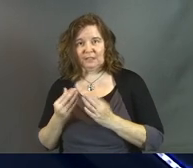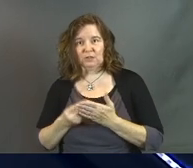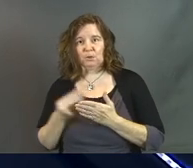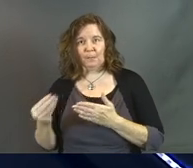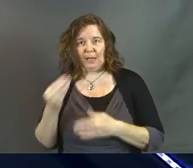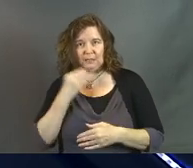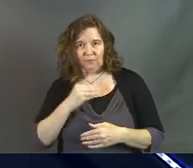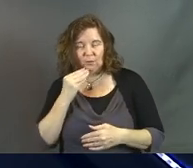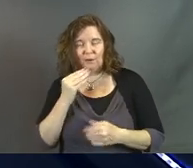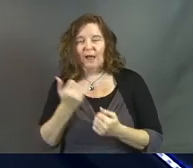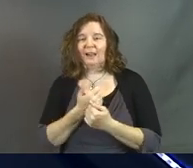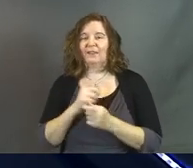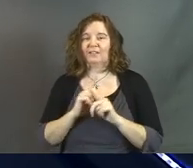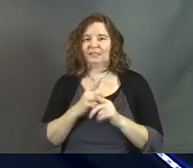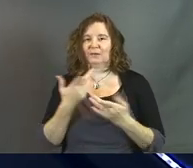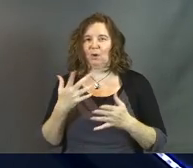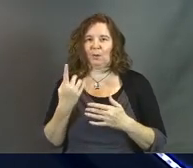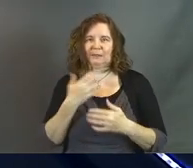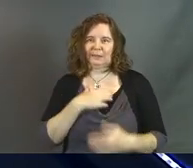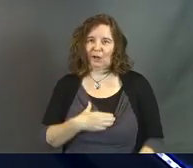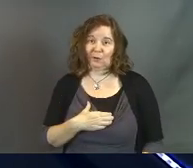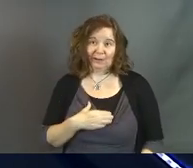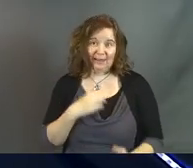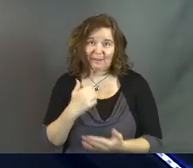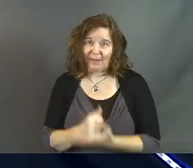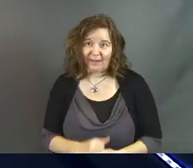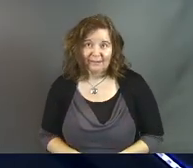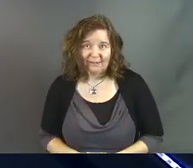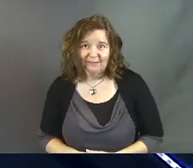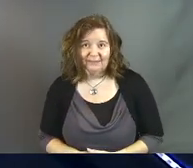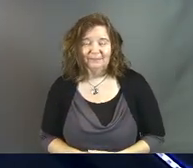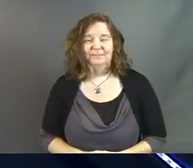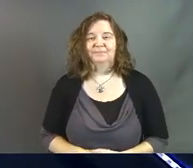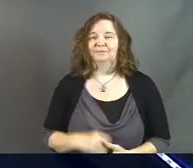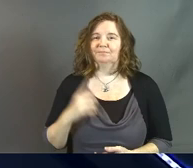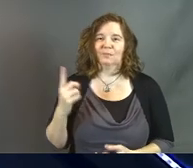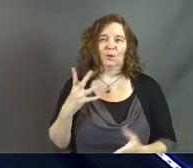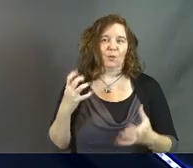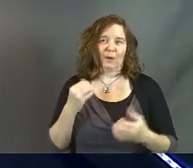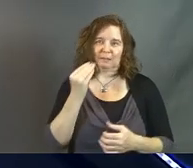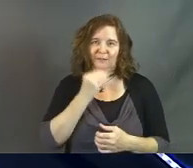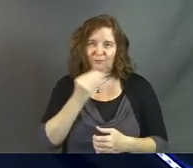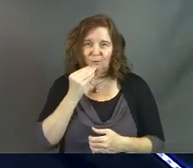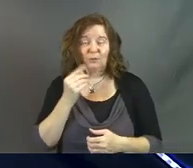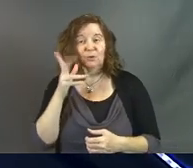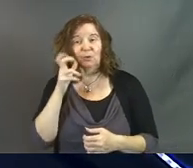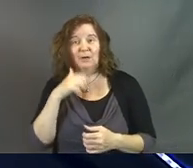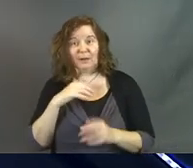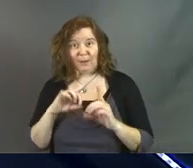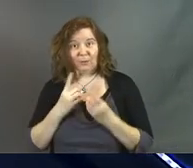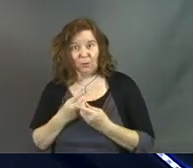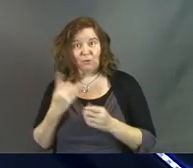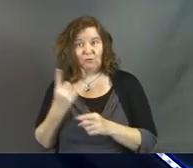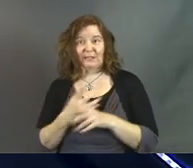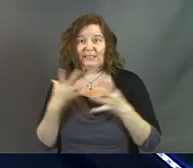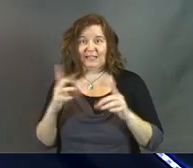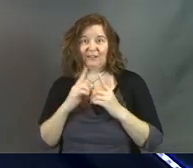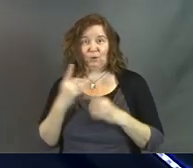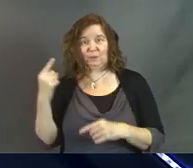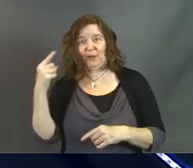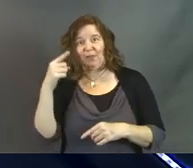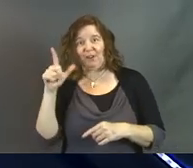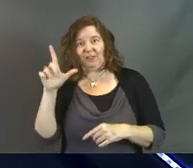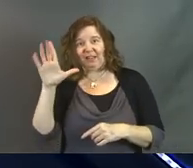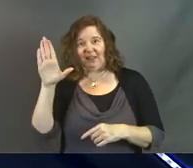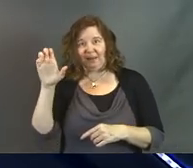buy some food. I love the disciples are always hungry. Amen? Amen. They always want some food. You heard about the donuts, right? There's a lot of donuts out